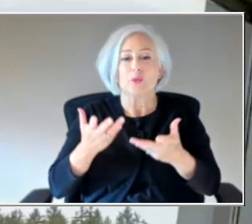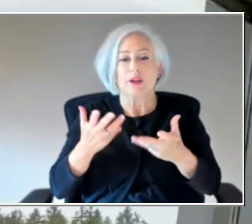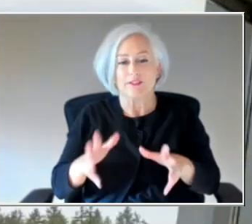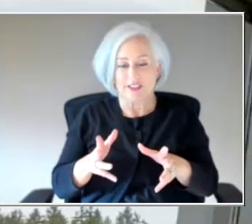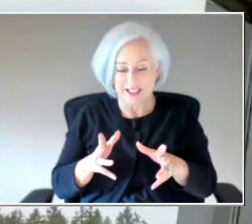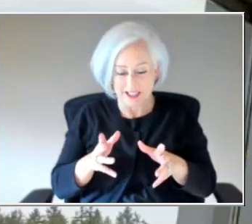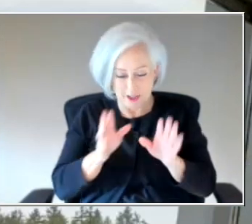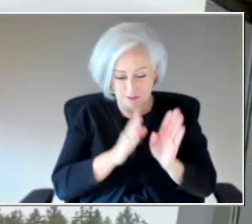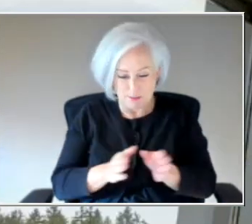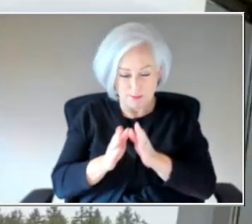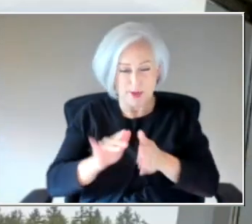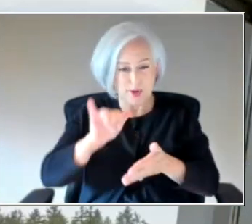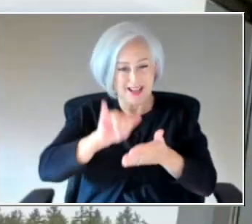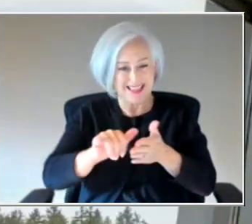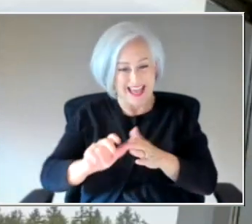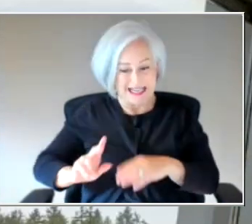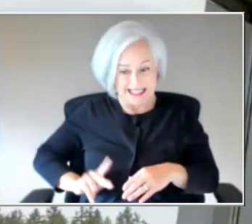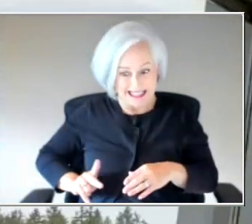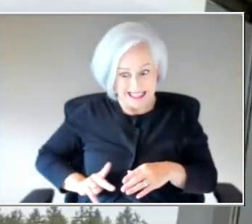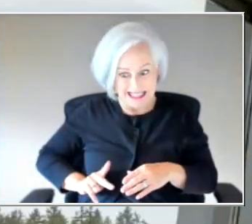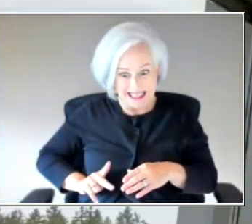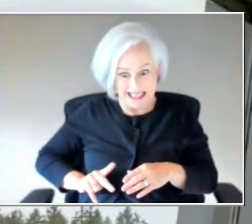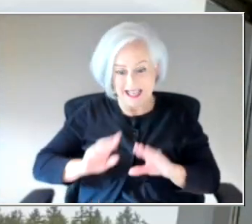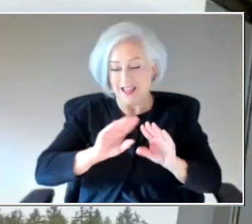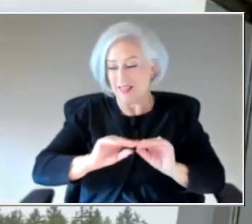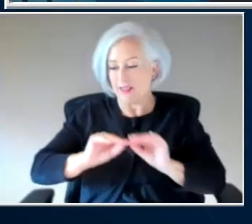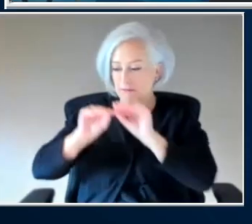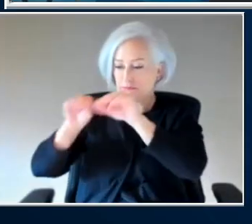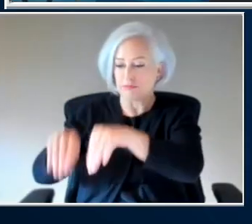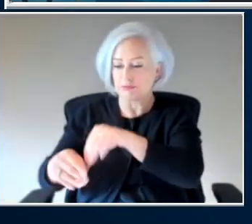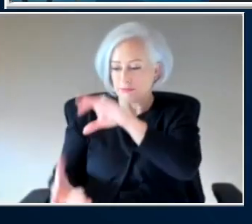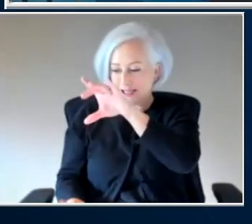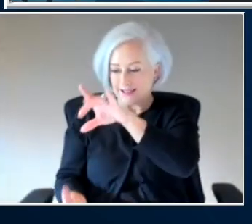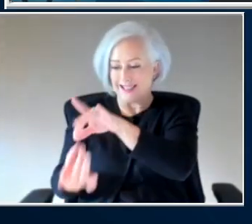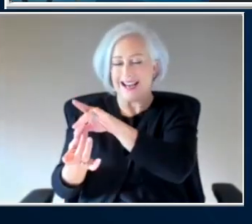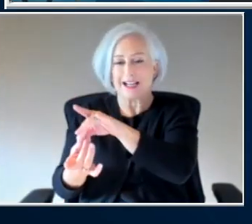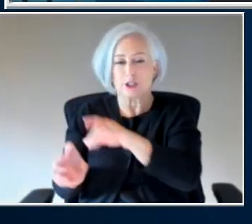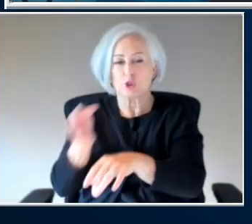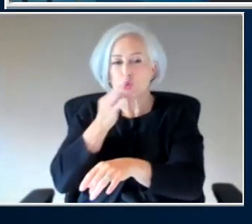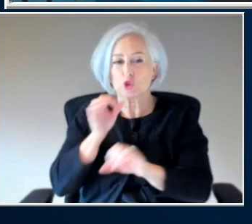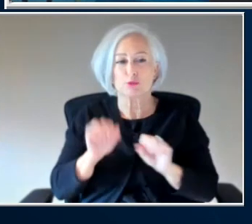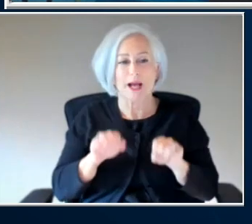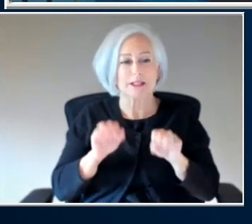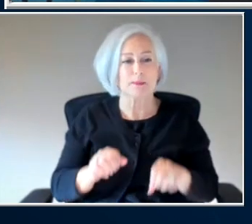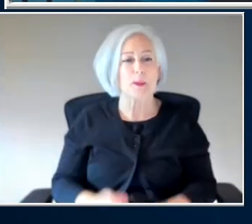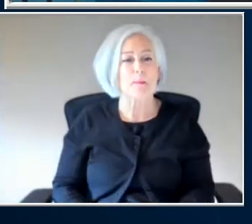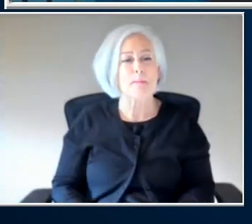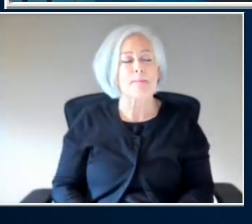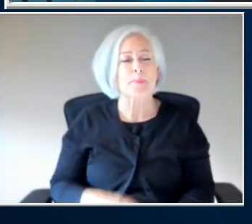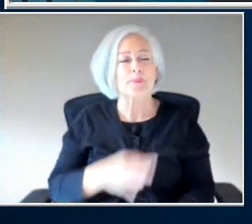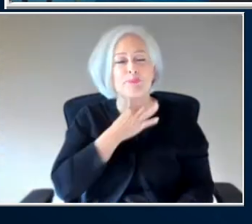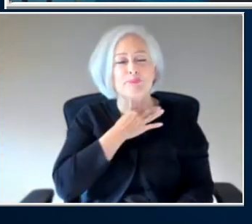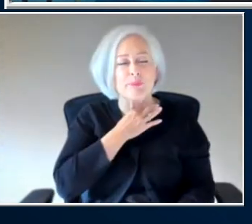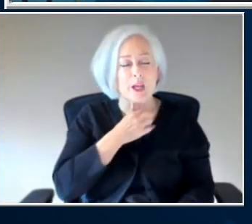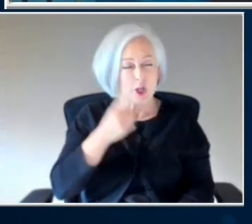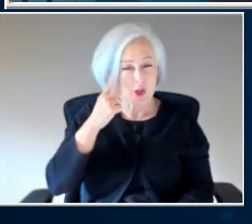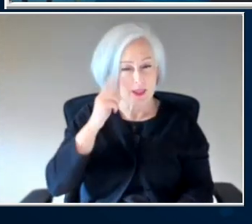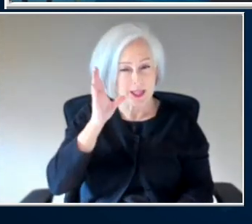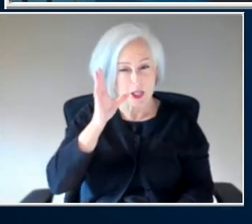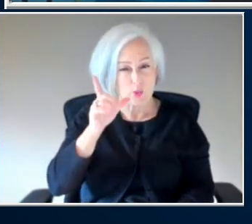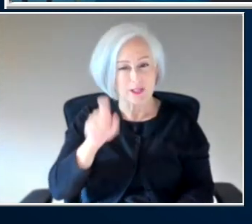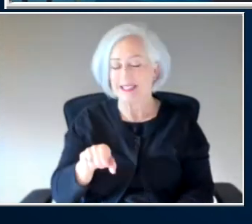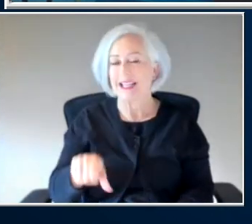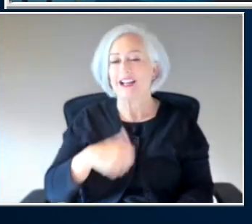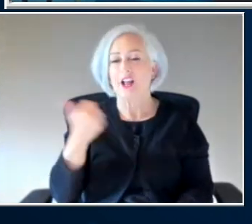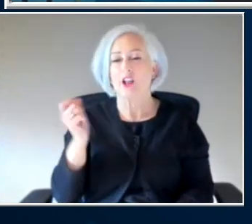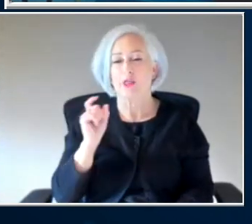it back in reperfused as quickly as possible. Dr. Hendrickson, is there a chance that Addie will need another donor down the